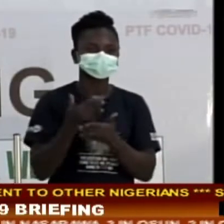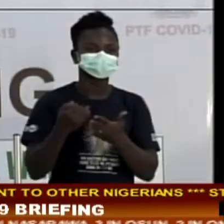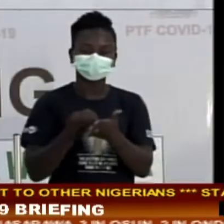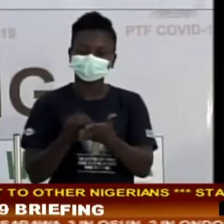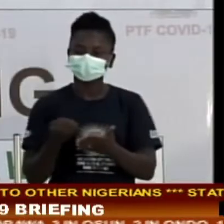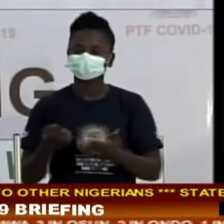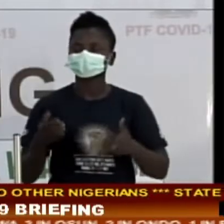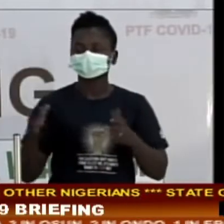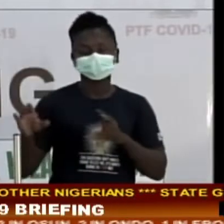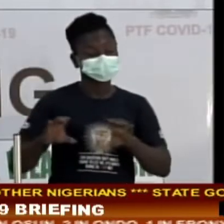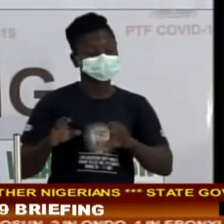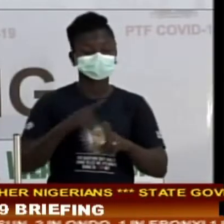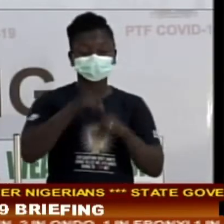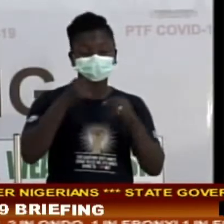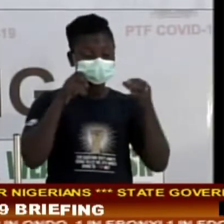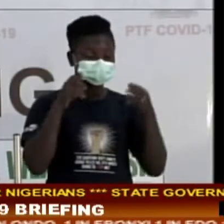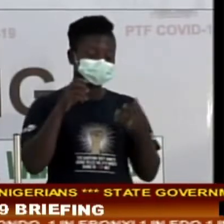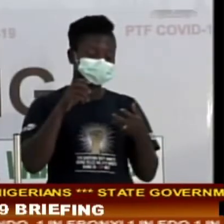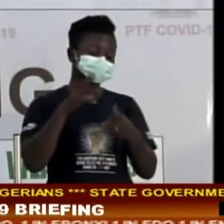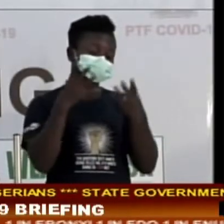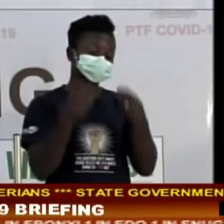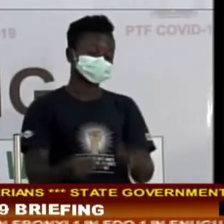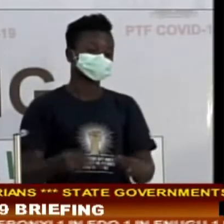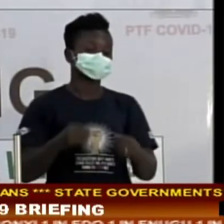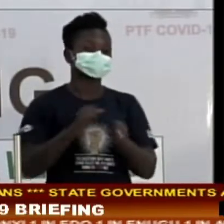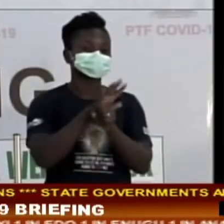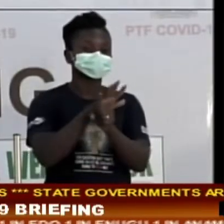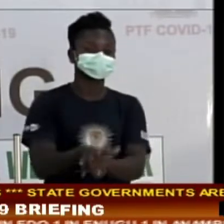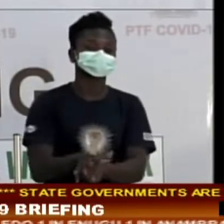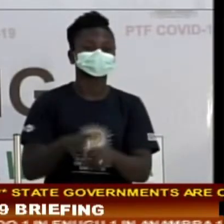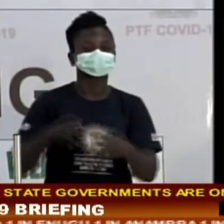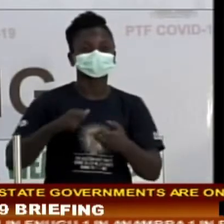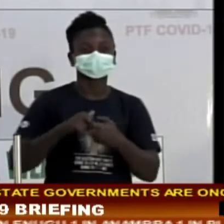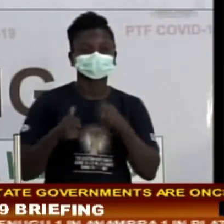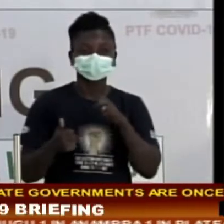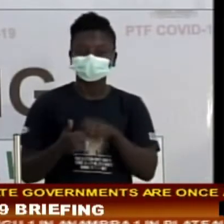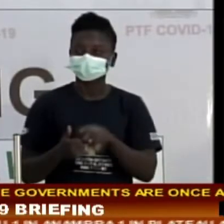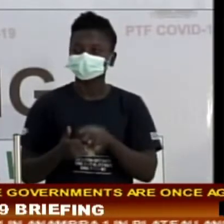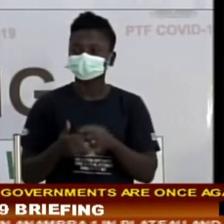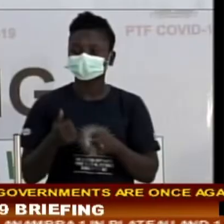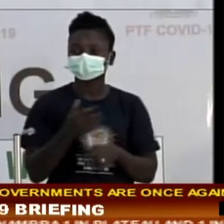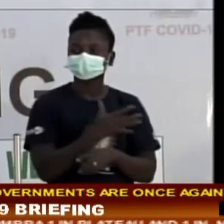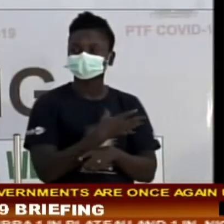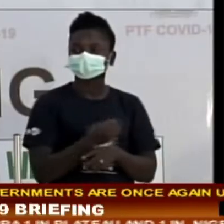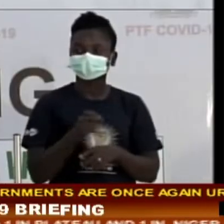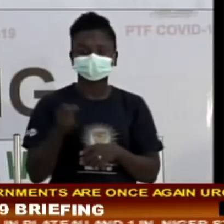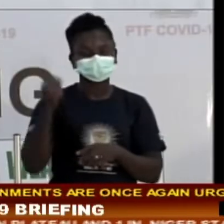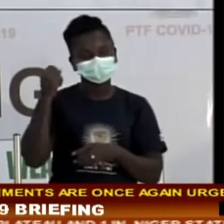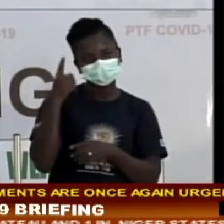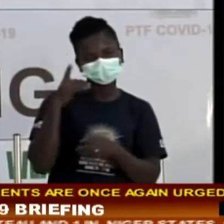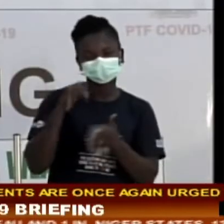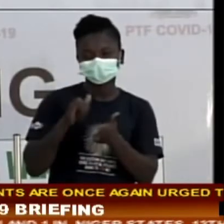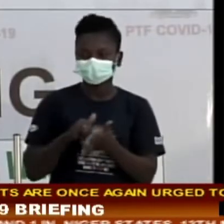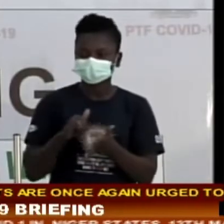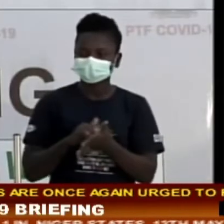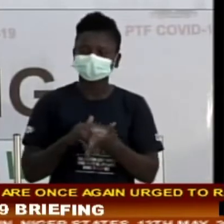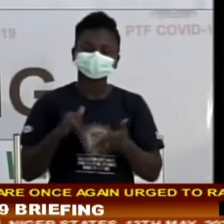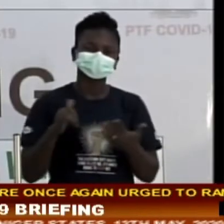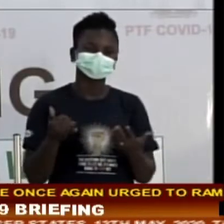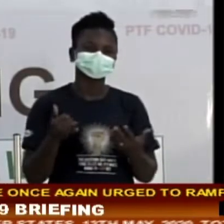get on top of this issue um I'll be surprised that the fct guidelines are any different but I will be in touch